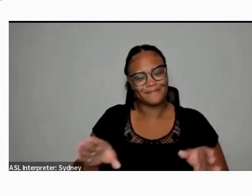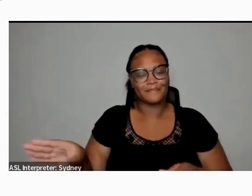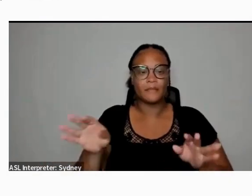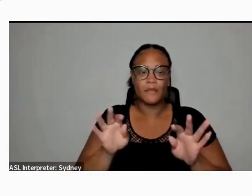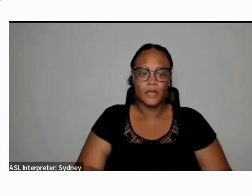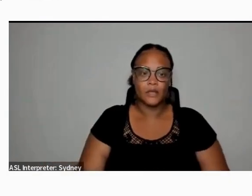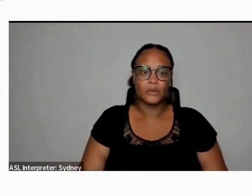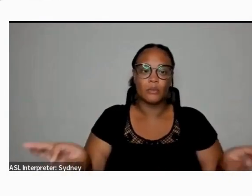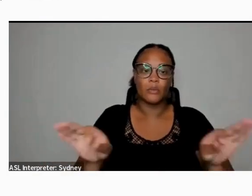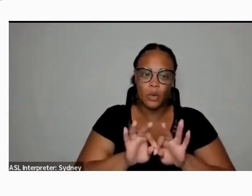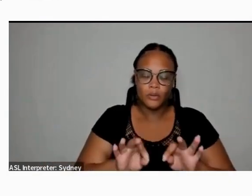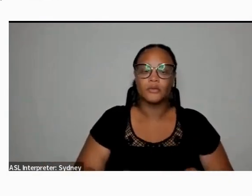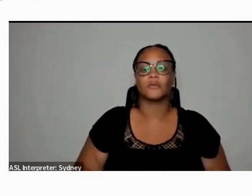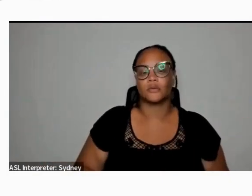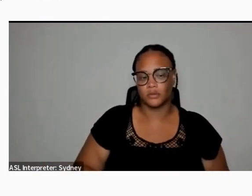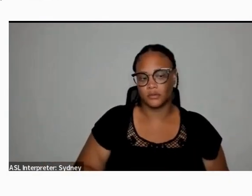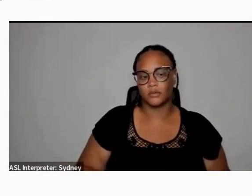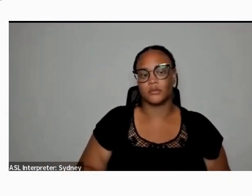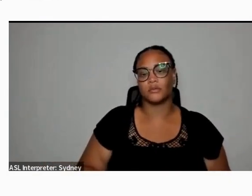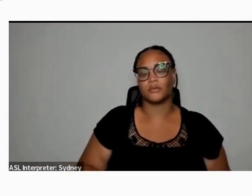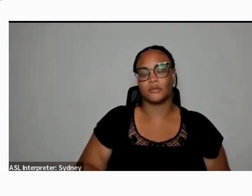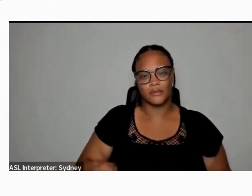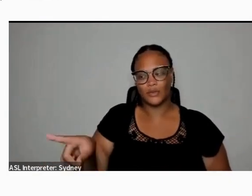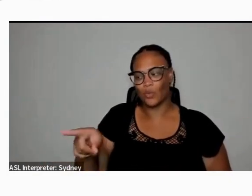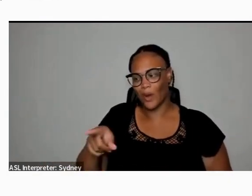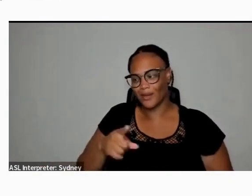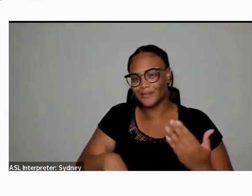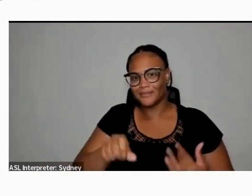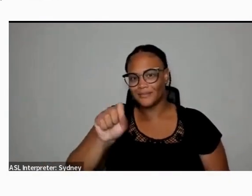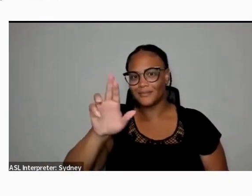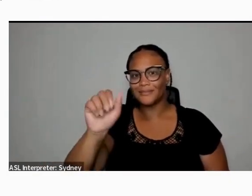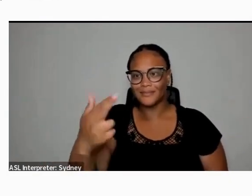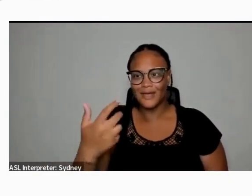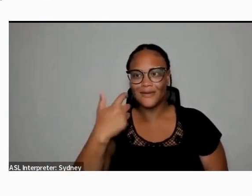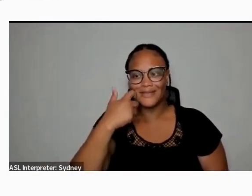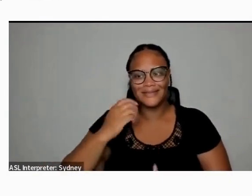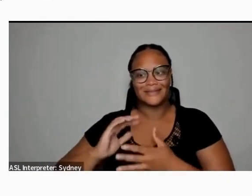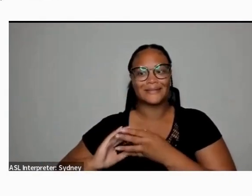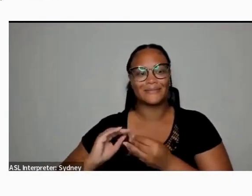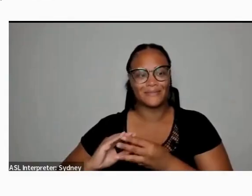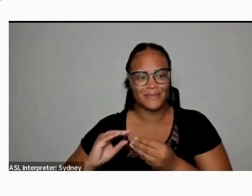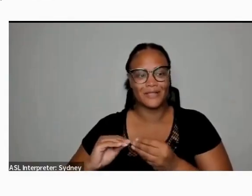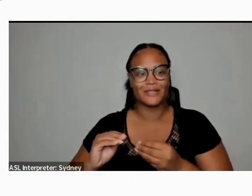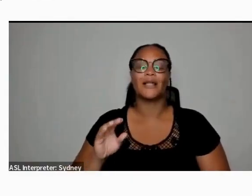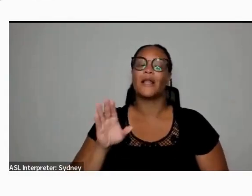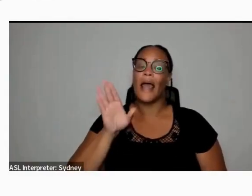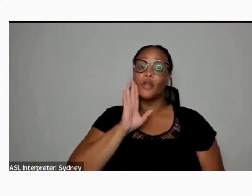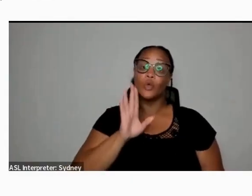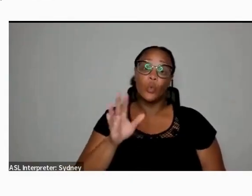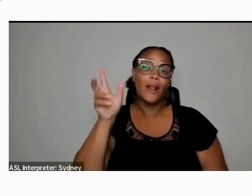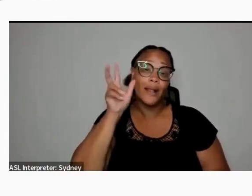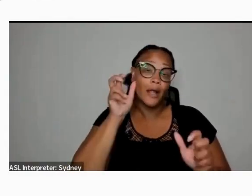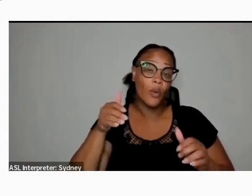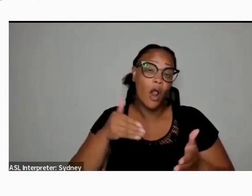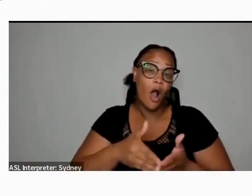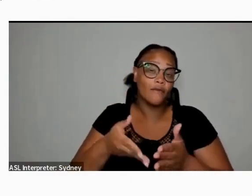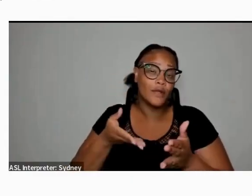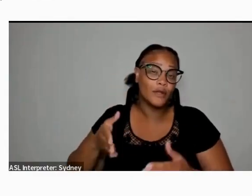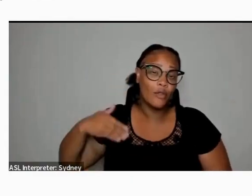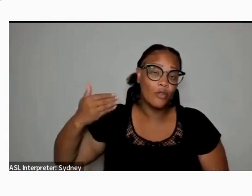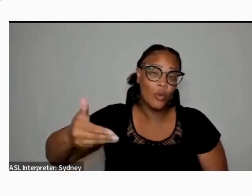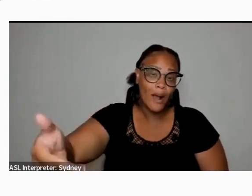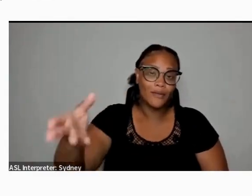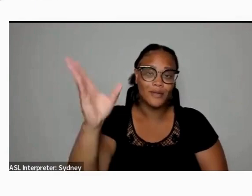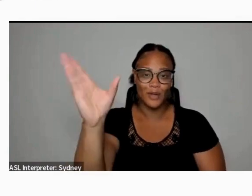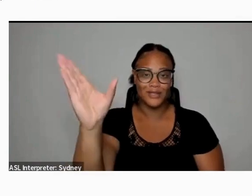important concept that Sara mentioned and that will be throughout the whole presentation is thinking about